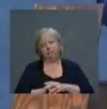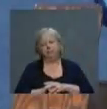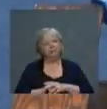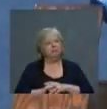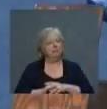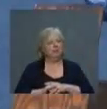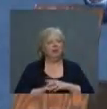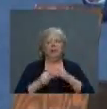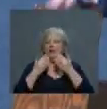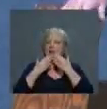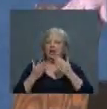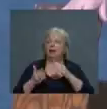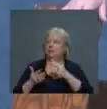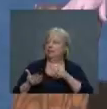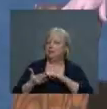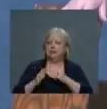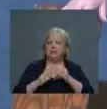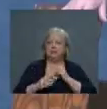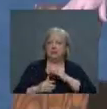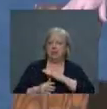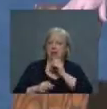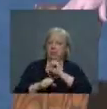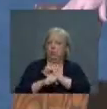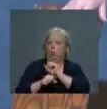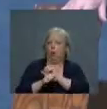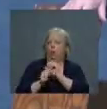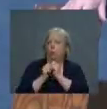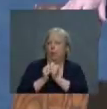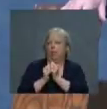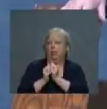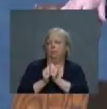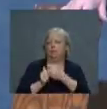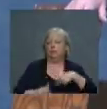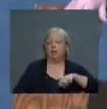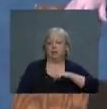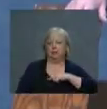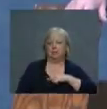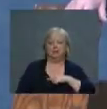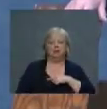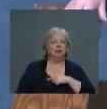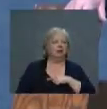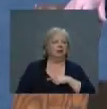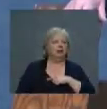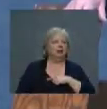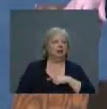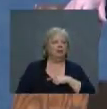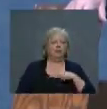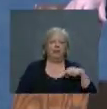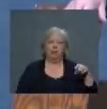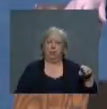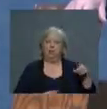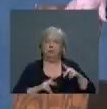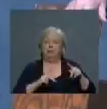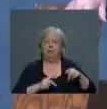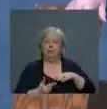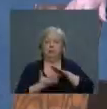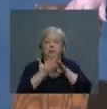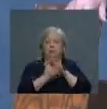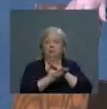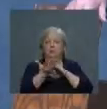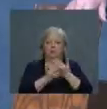I want to thank city staff for working with us. These guys came before you in April